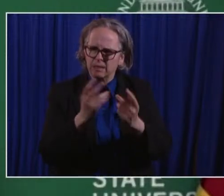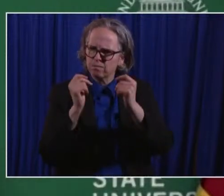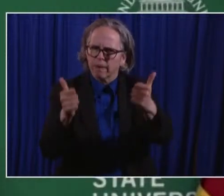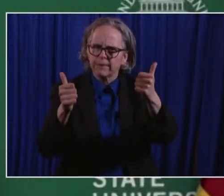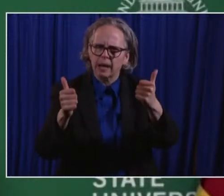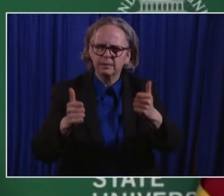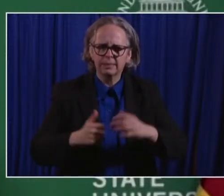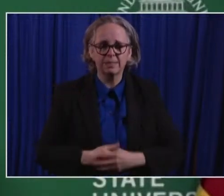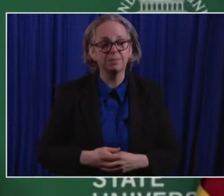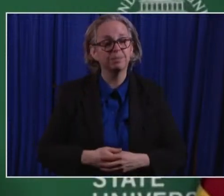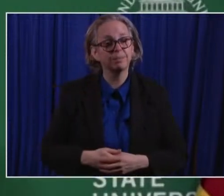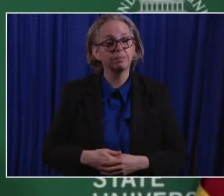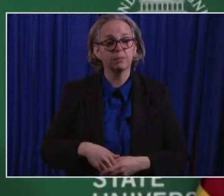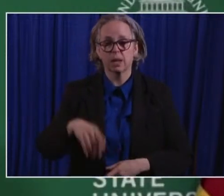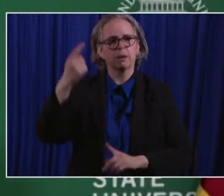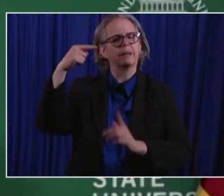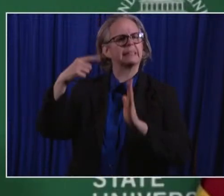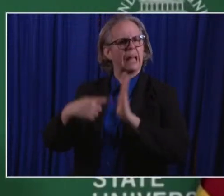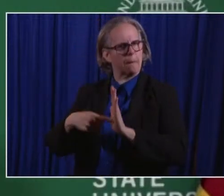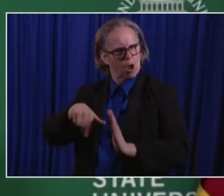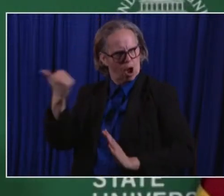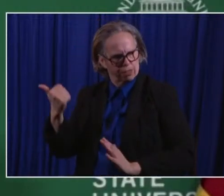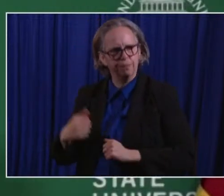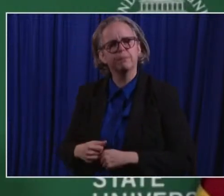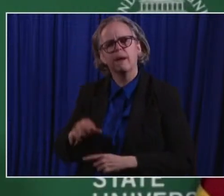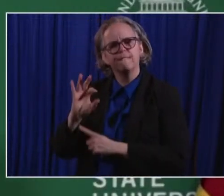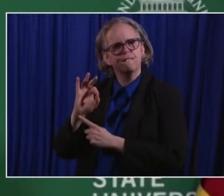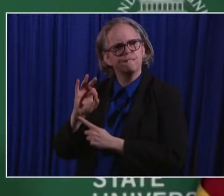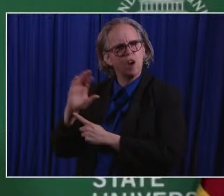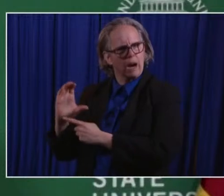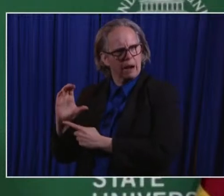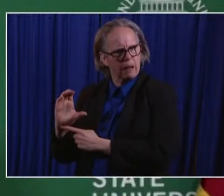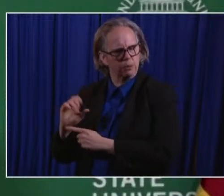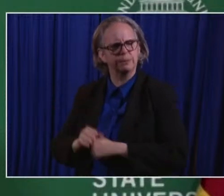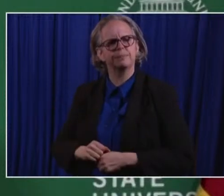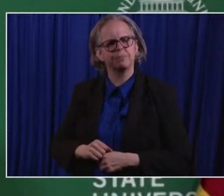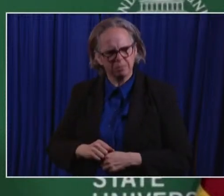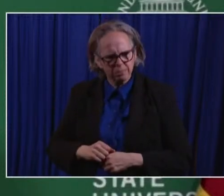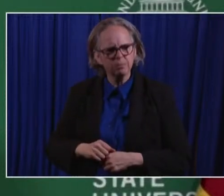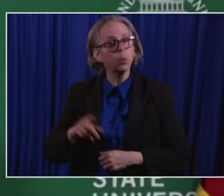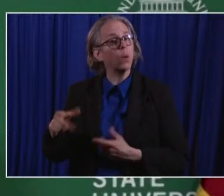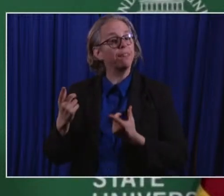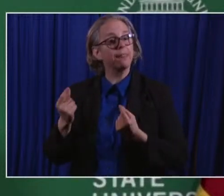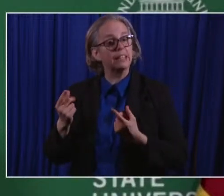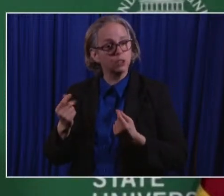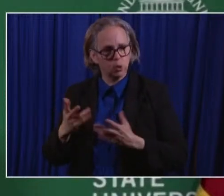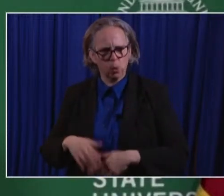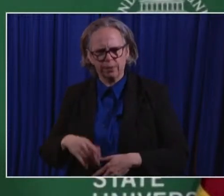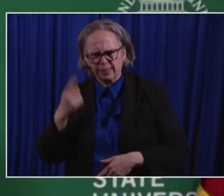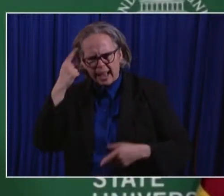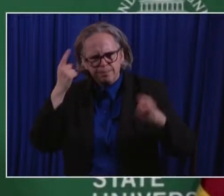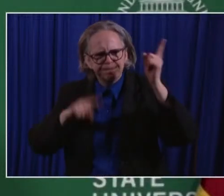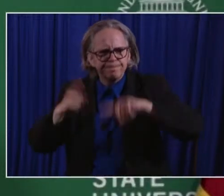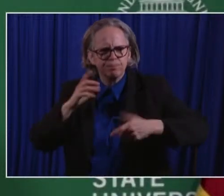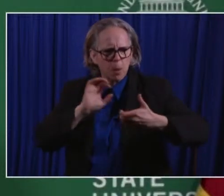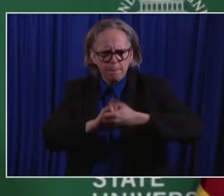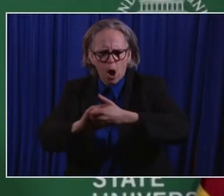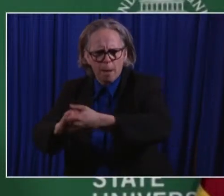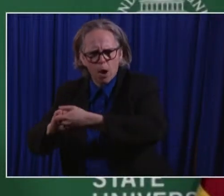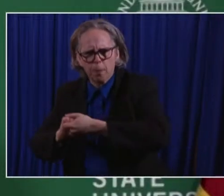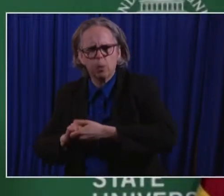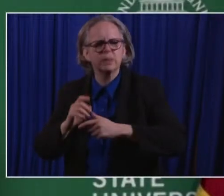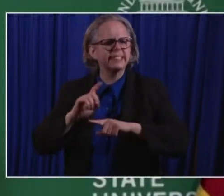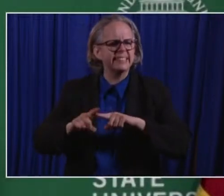County, these are just a few examples. It's a partnership we've talked about before with other school districts, but clinics at 4 area high